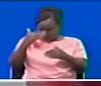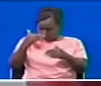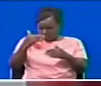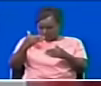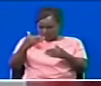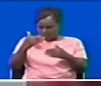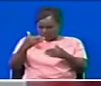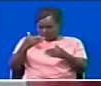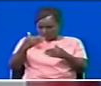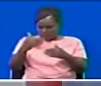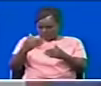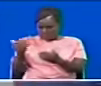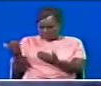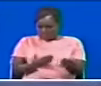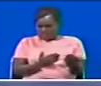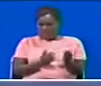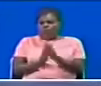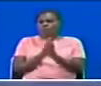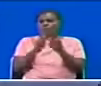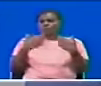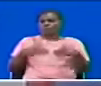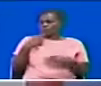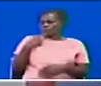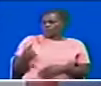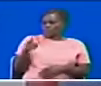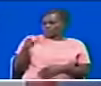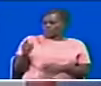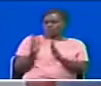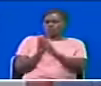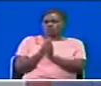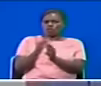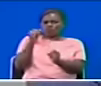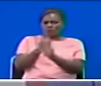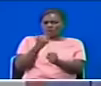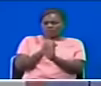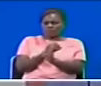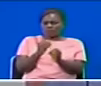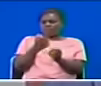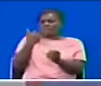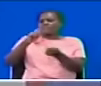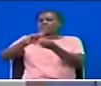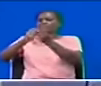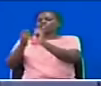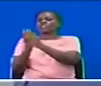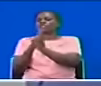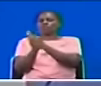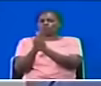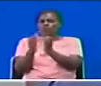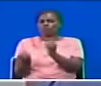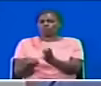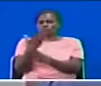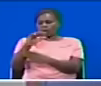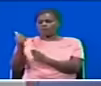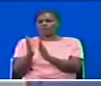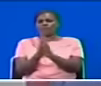that works for them. It is the people who will say, this narrative is not working for us, we need to change it, and come up with a